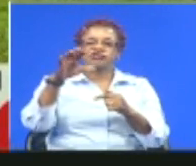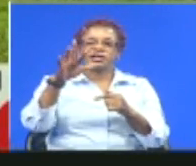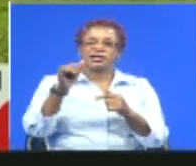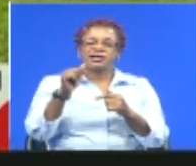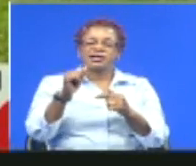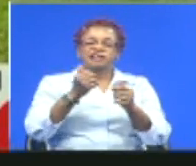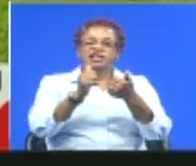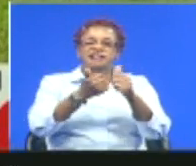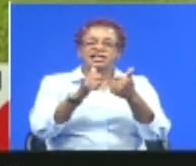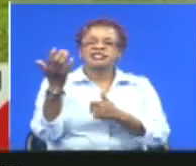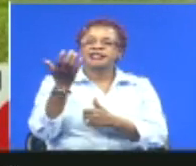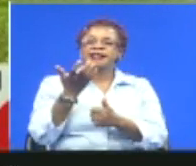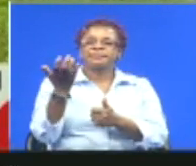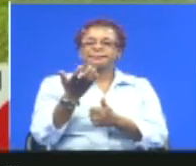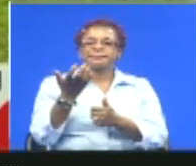Stadium.